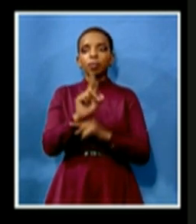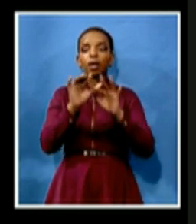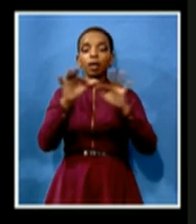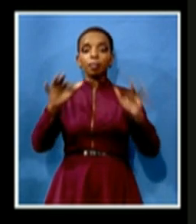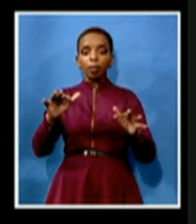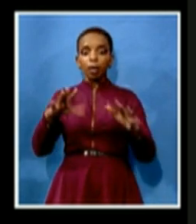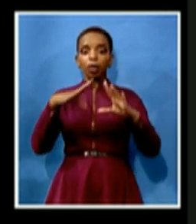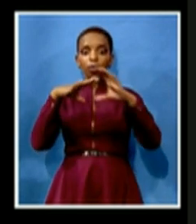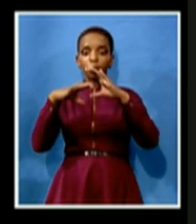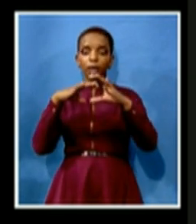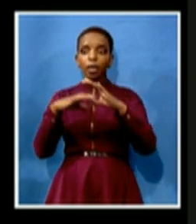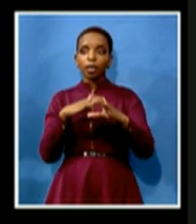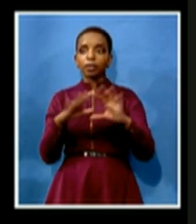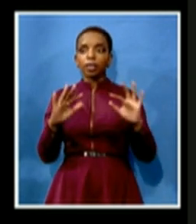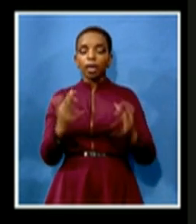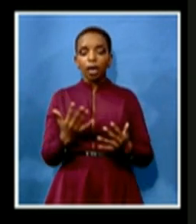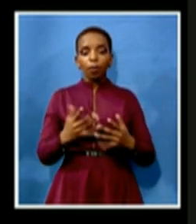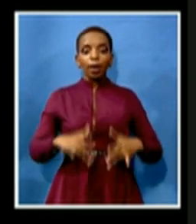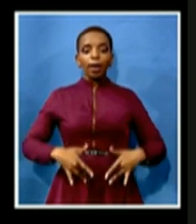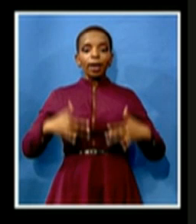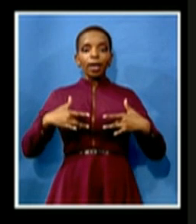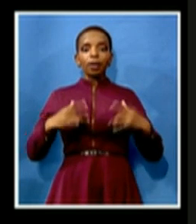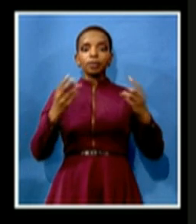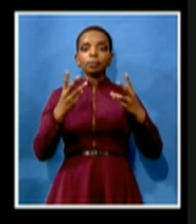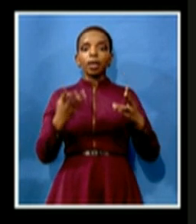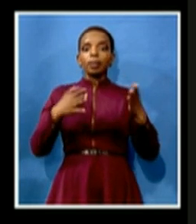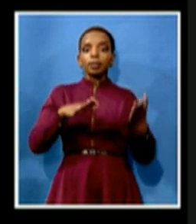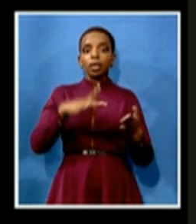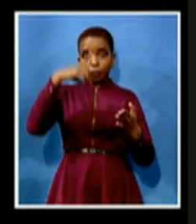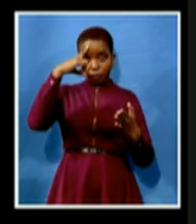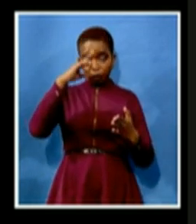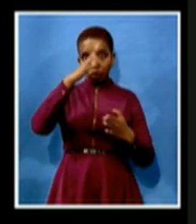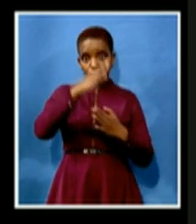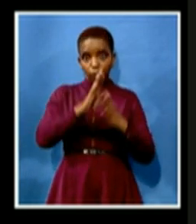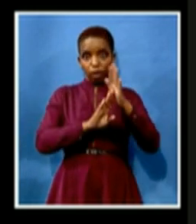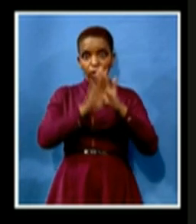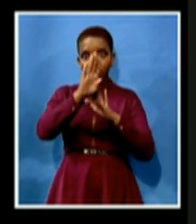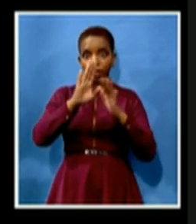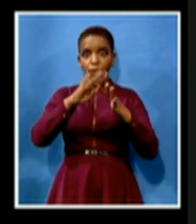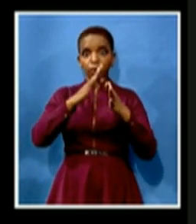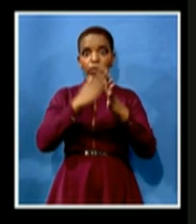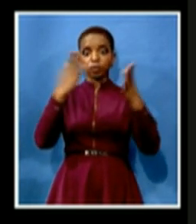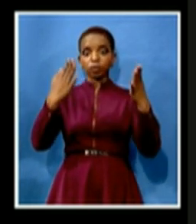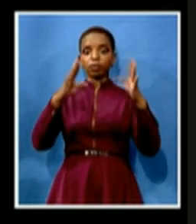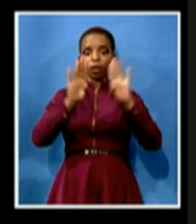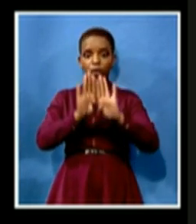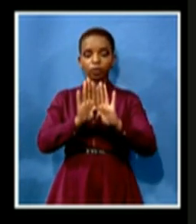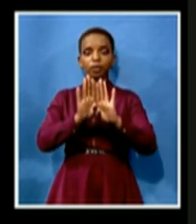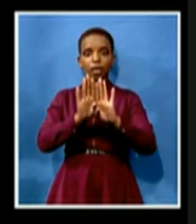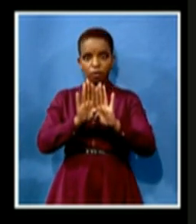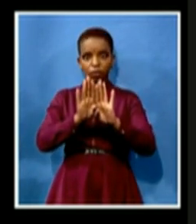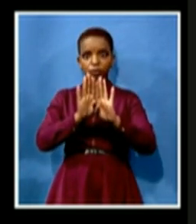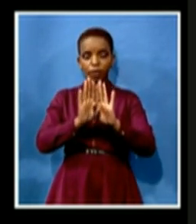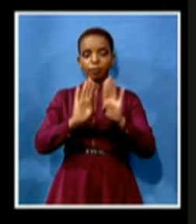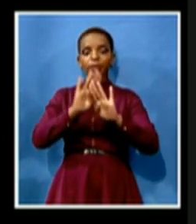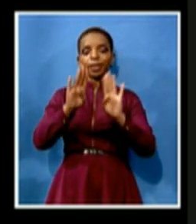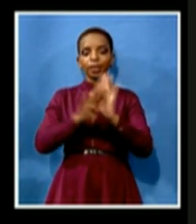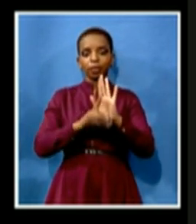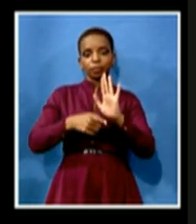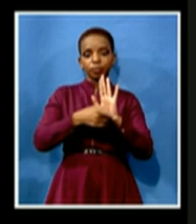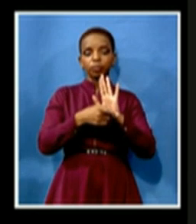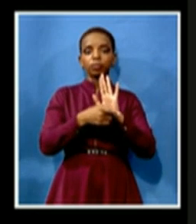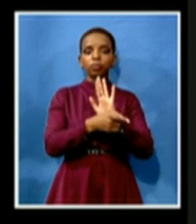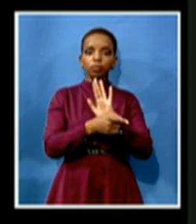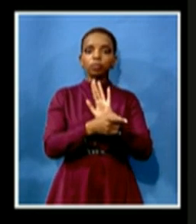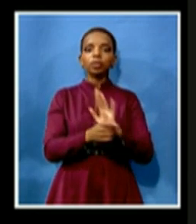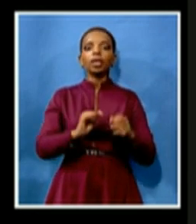thought might arise from lockdown per se, as opposed to from the epidemic. And the conclusion in that paper was that an important